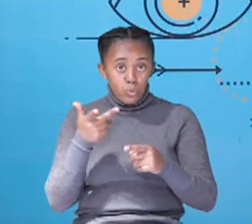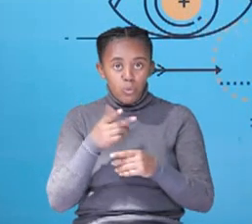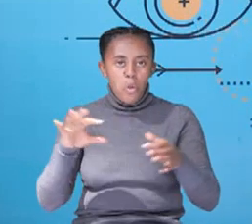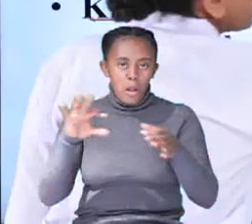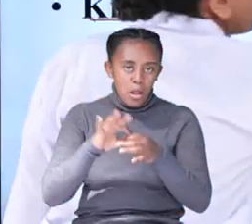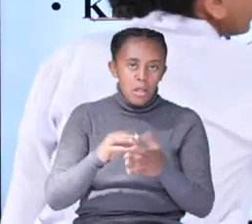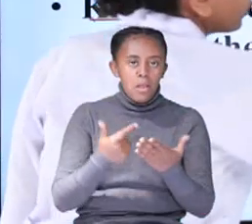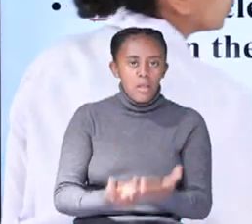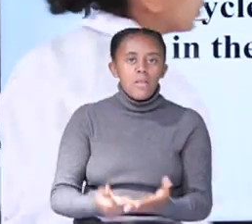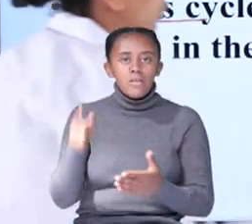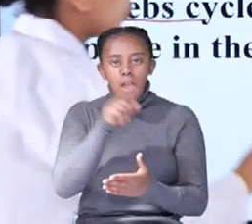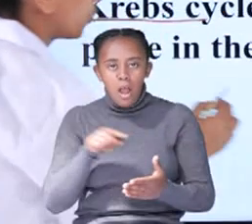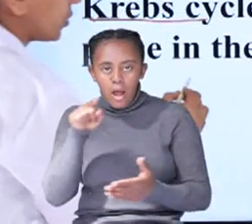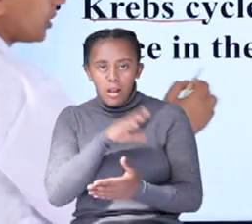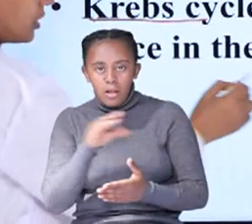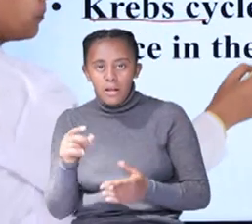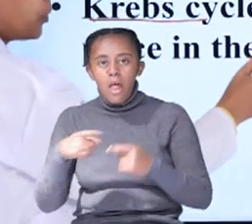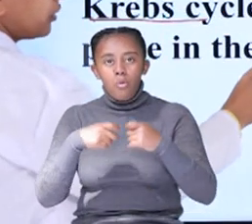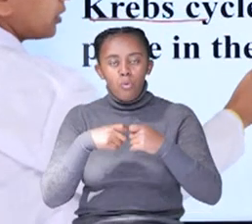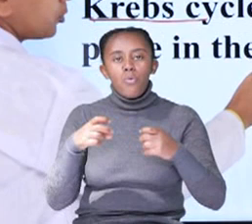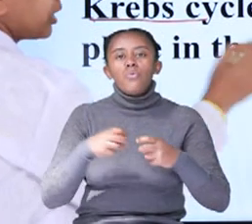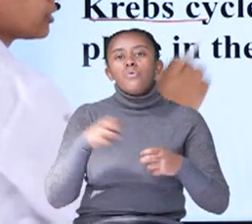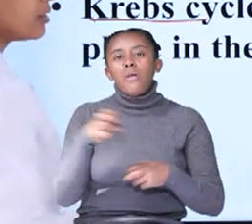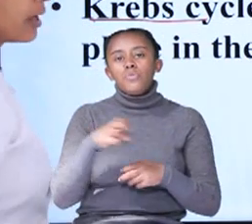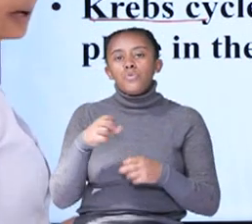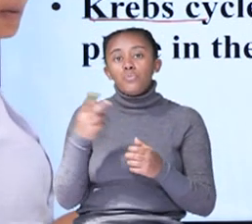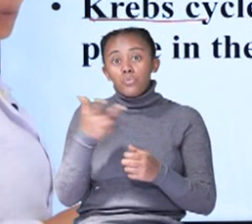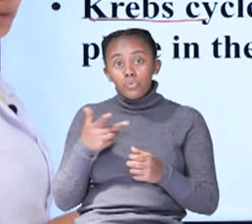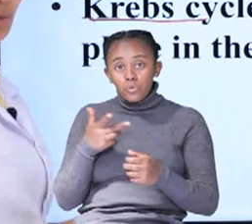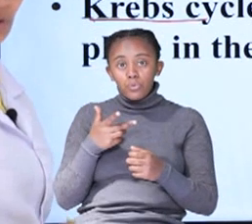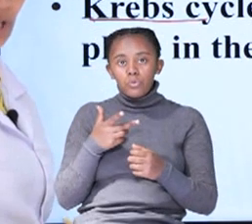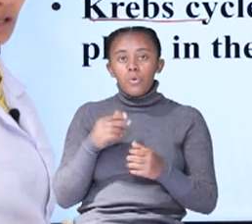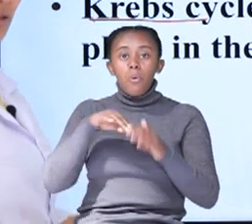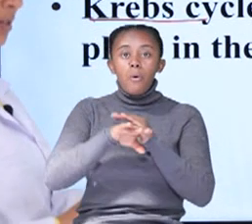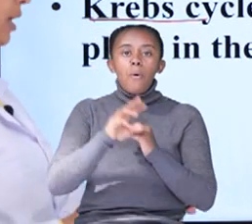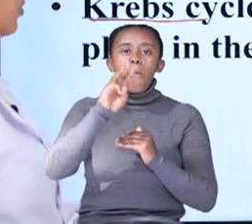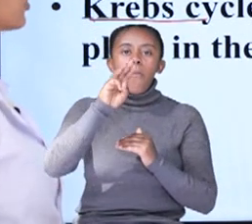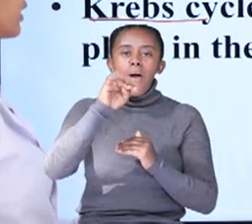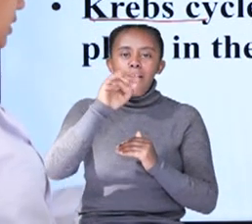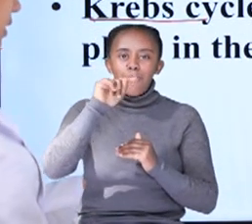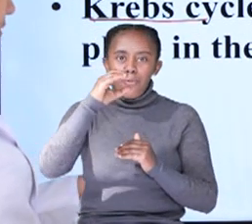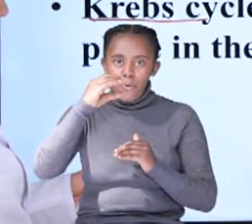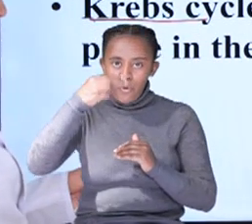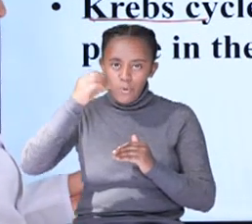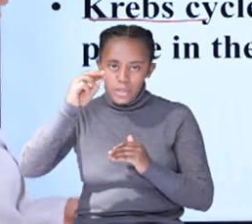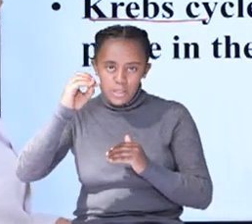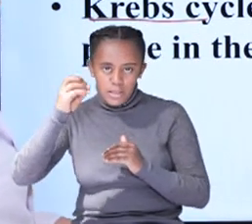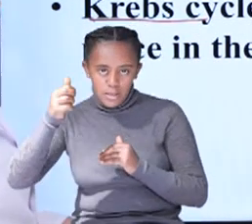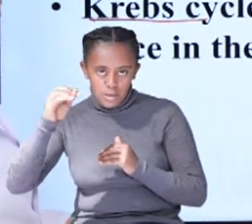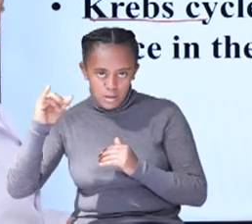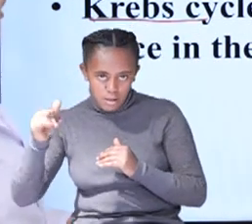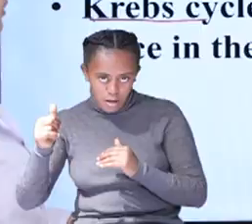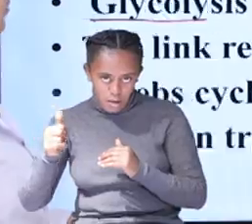reaction, Krebs cycle, and electron transport system takes place in the mitochondria. They occur in